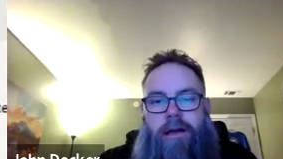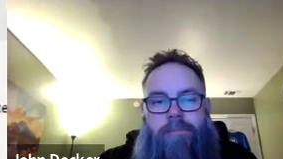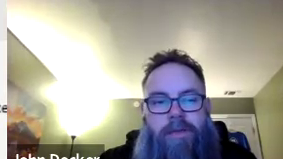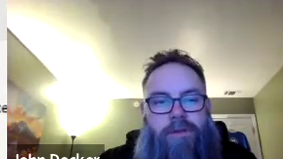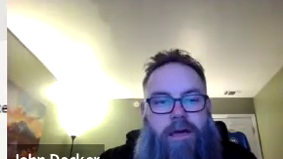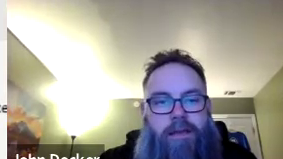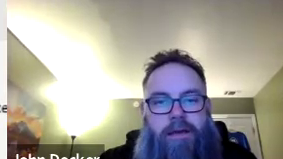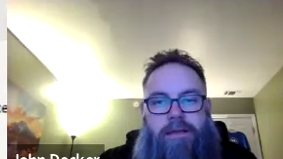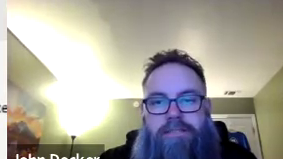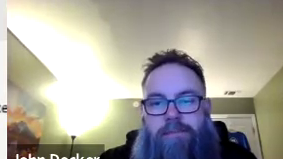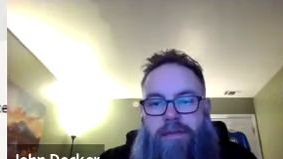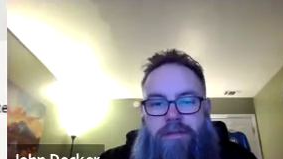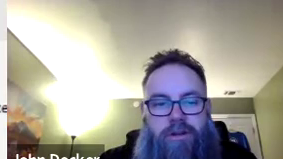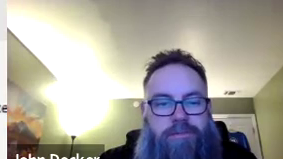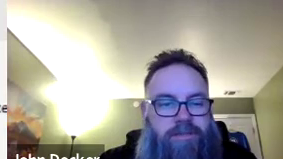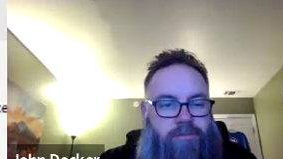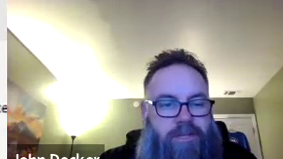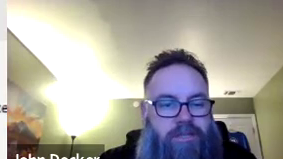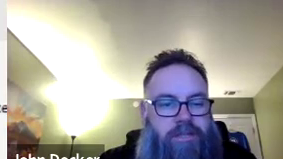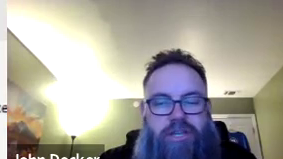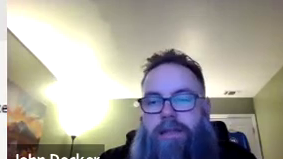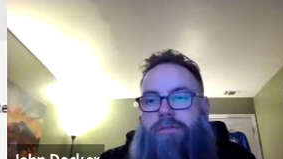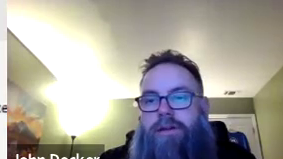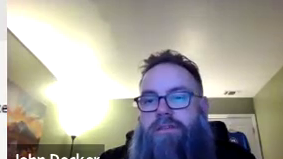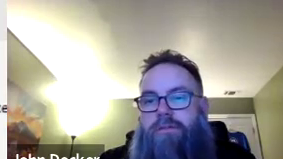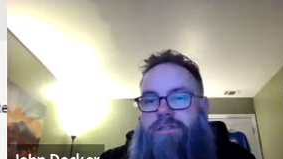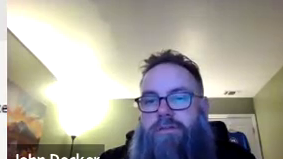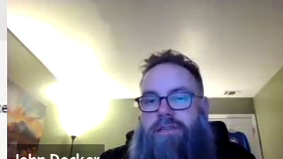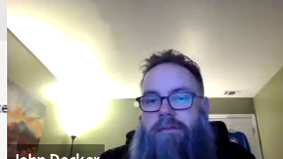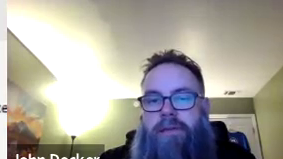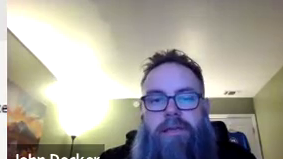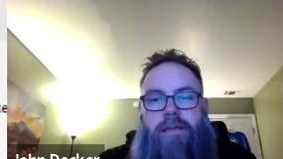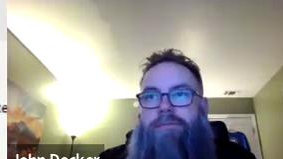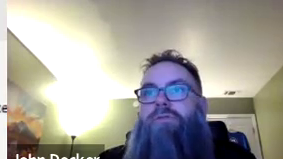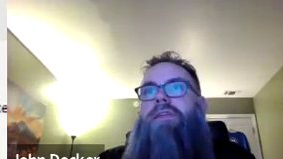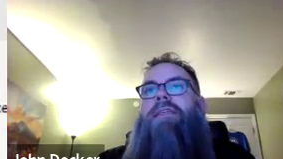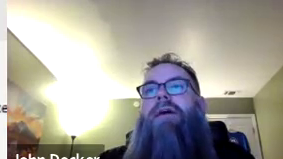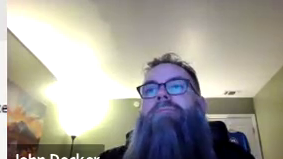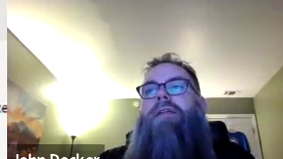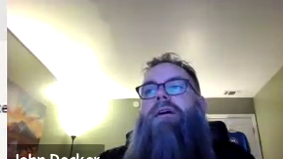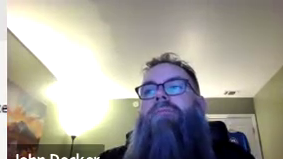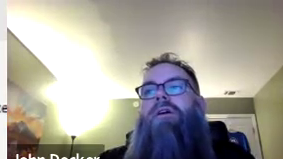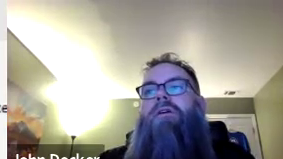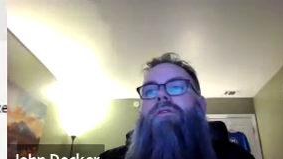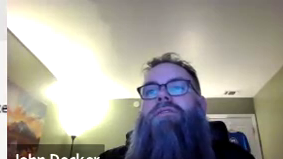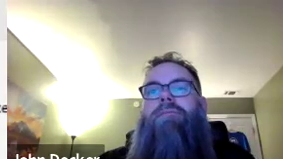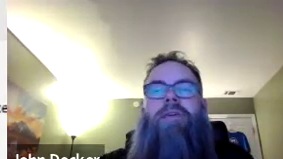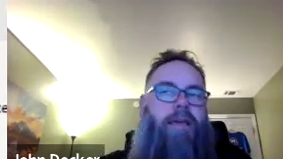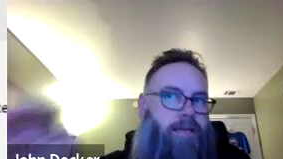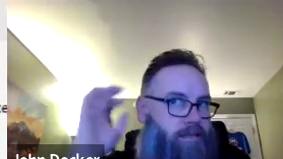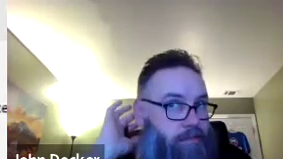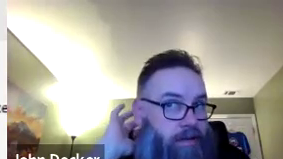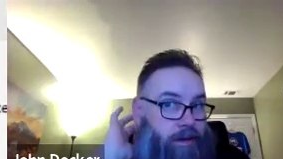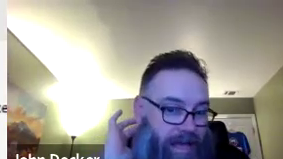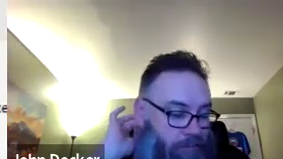on. If not, Damien can drop his information in the chat and you guys can reach out to him if you need that. But there is going to